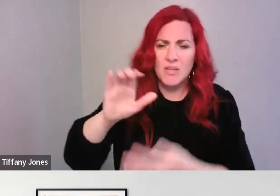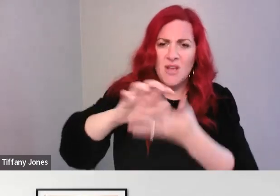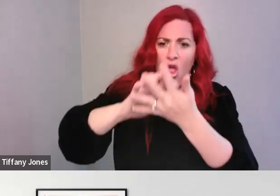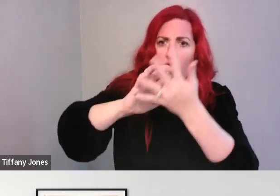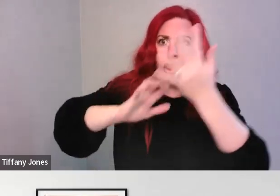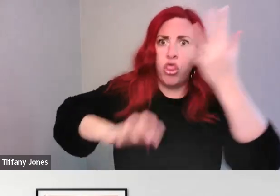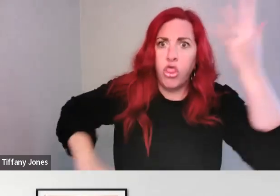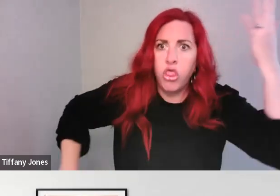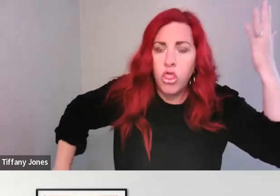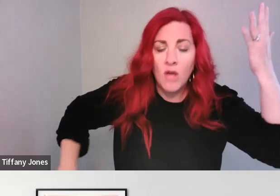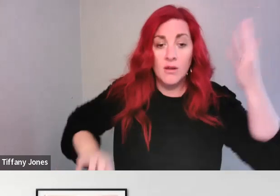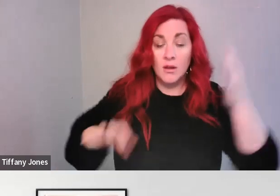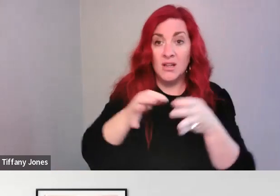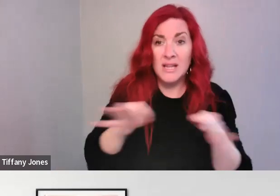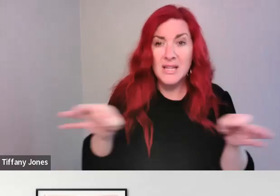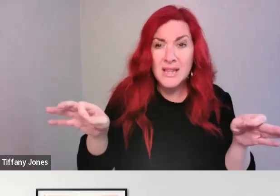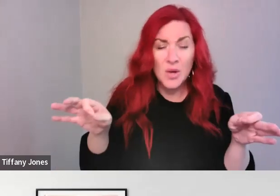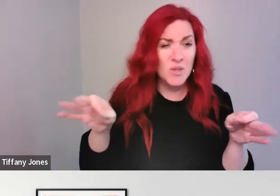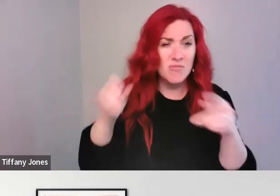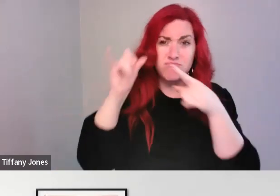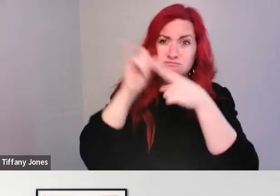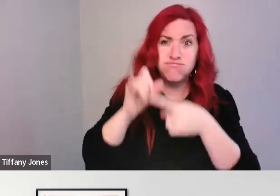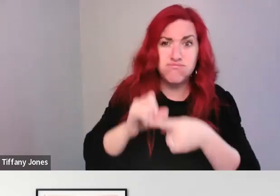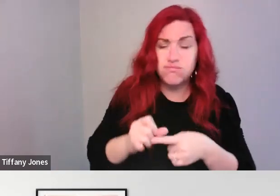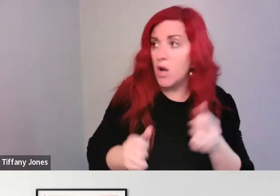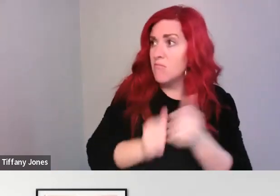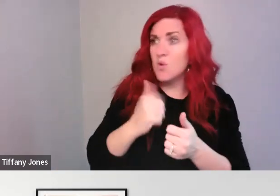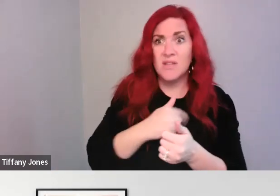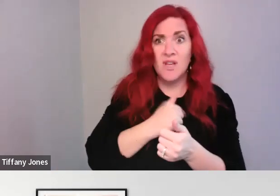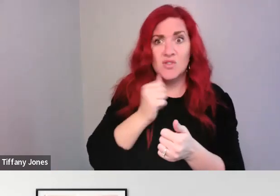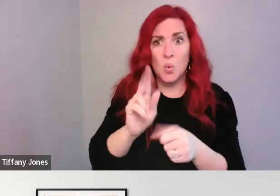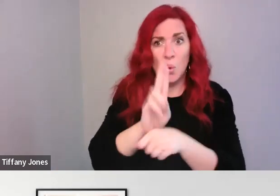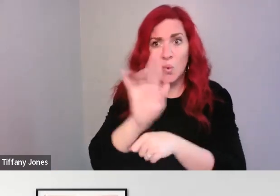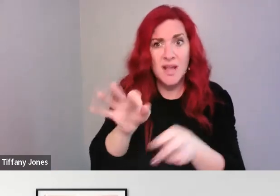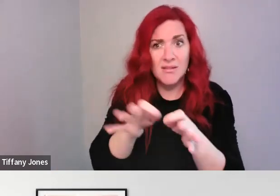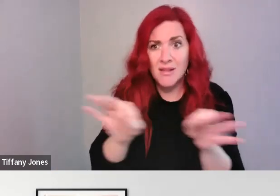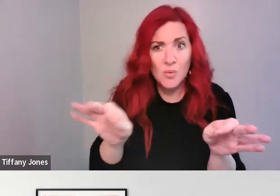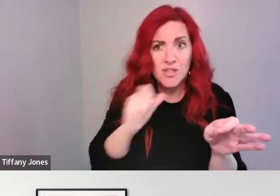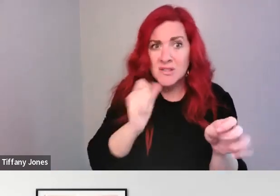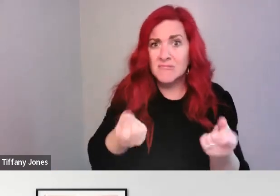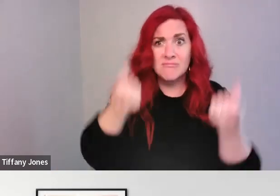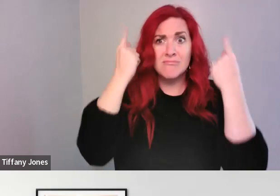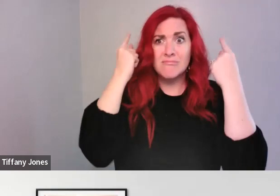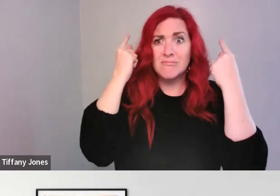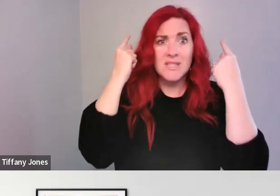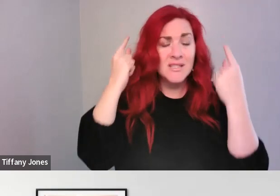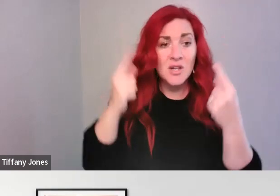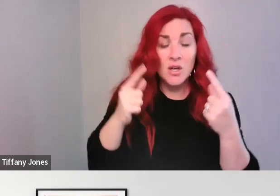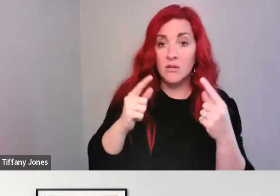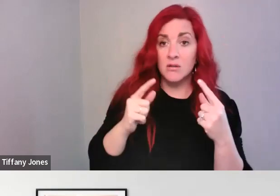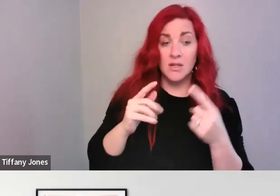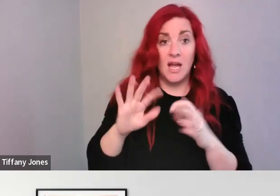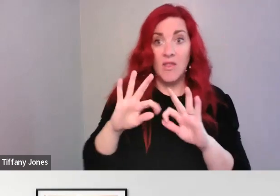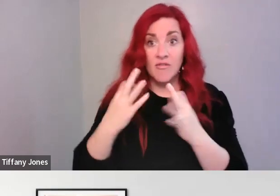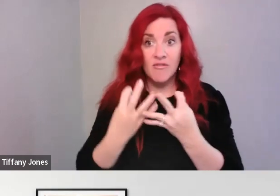legal language that, many of us just don't use that language, right? And let alone our families who are, wanting